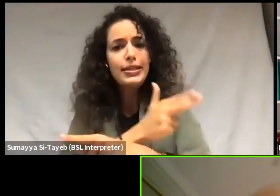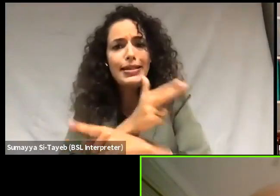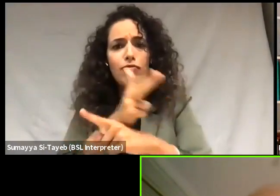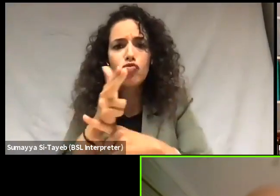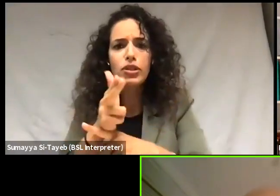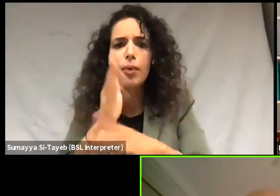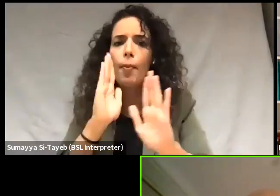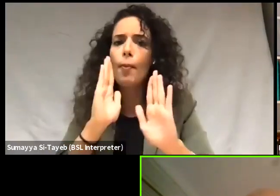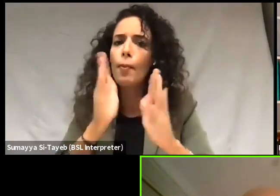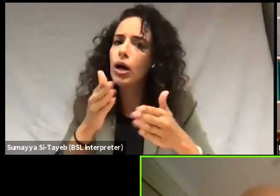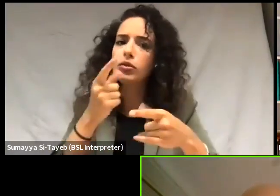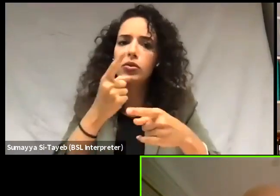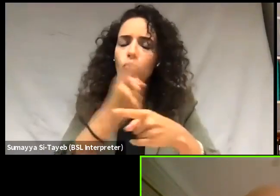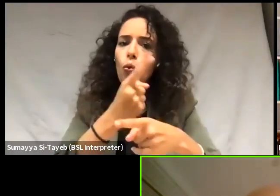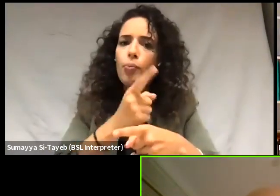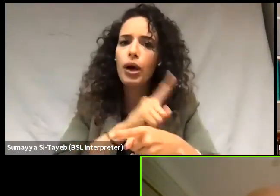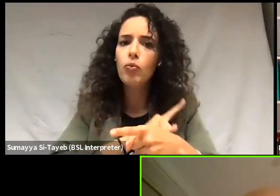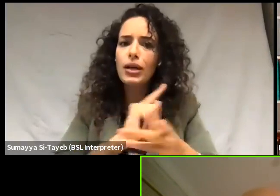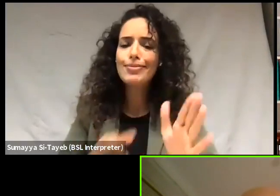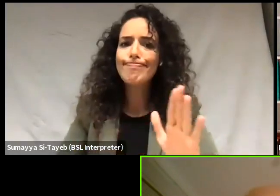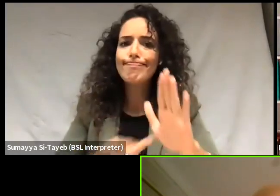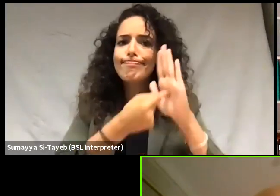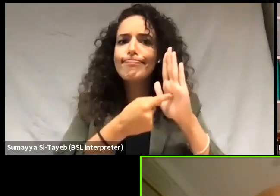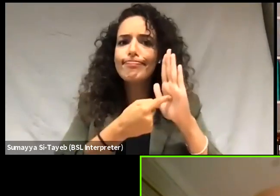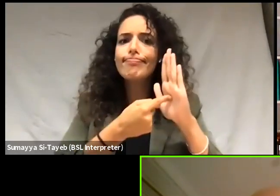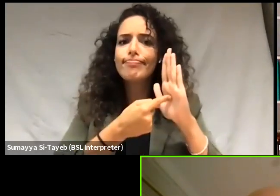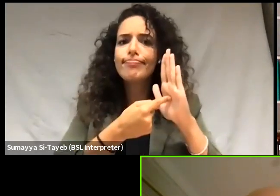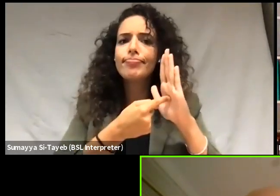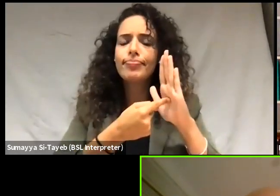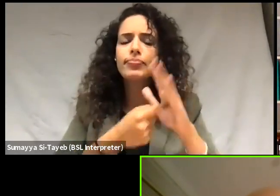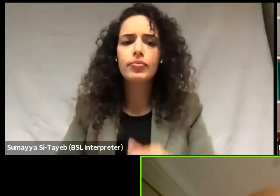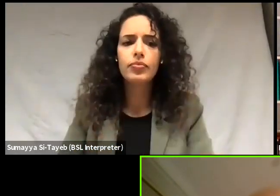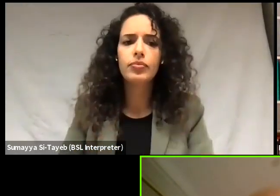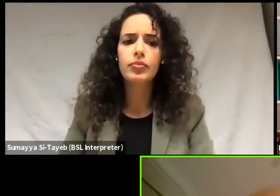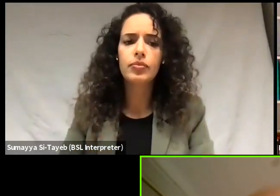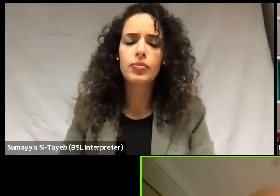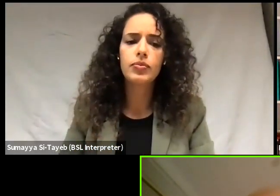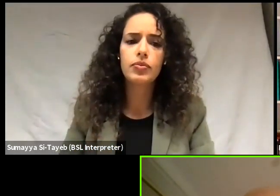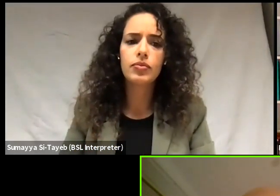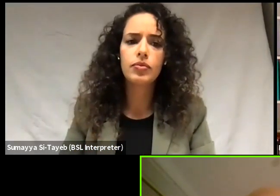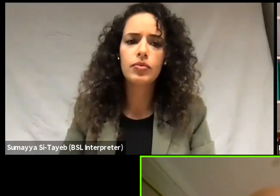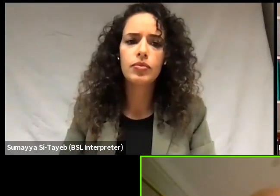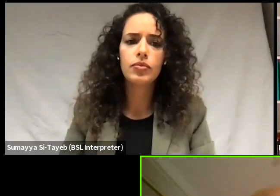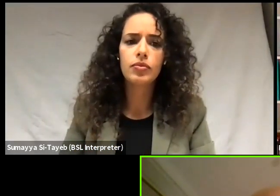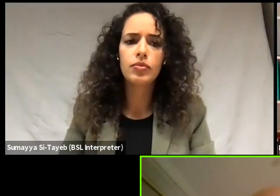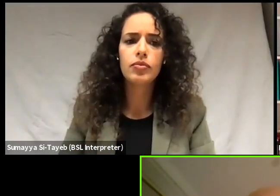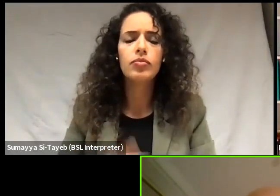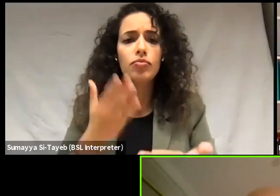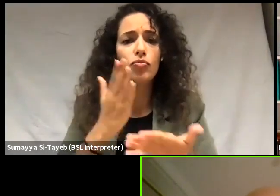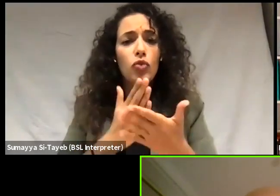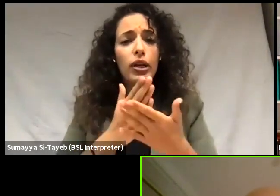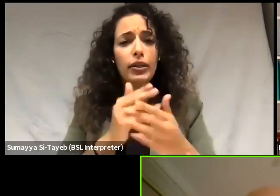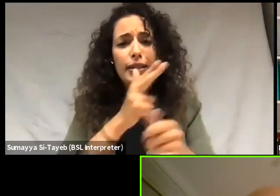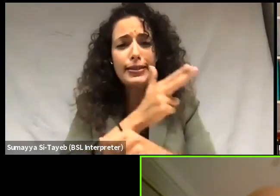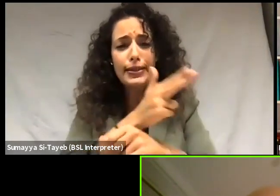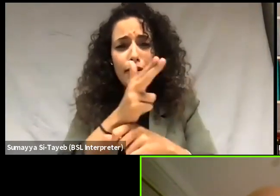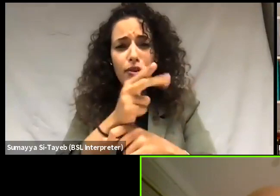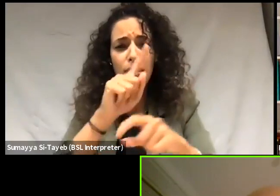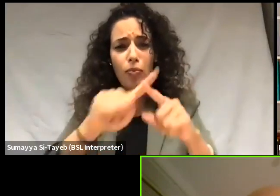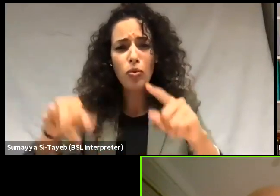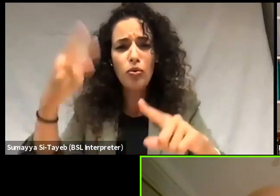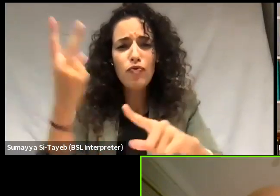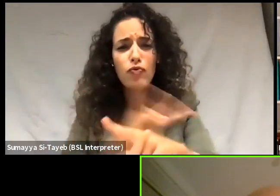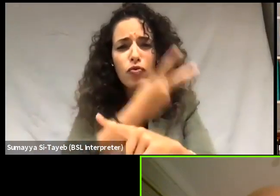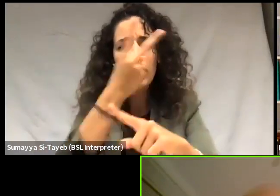cover, because not only was it the most frequent topic under which Muslims and